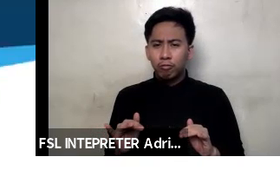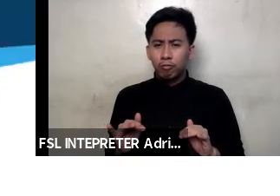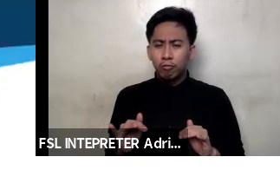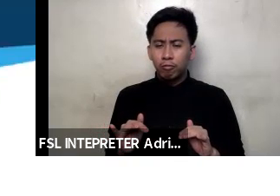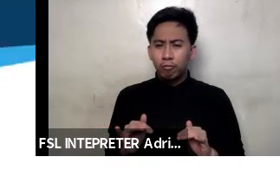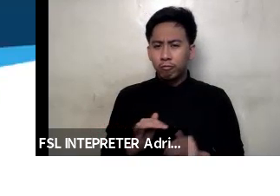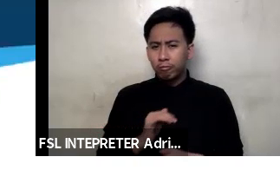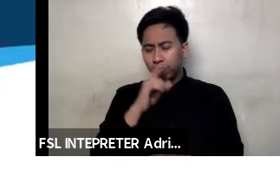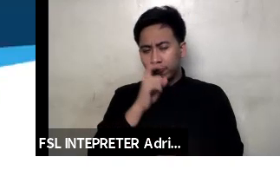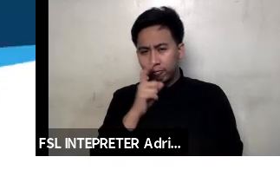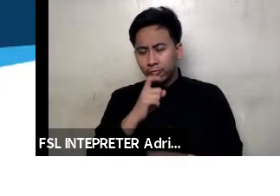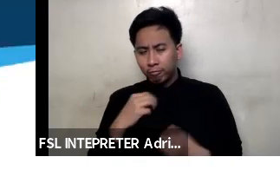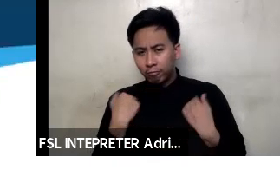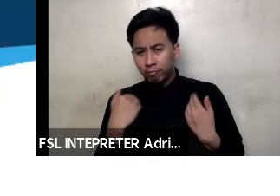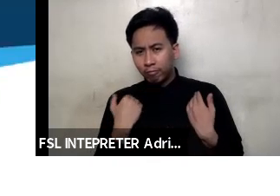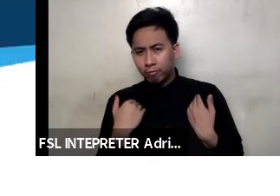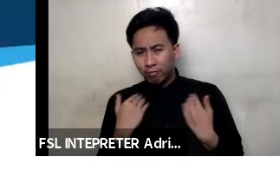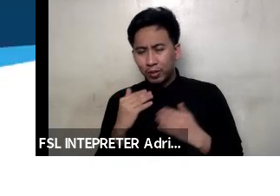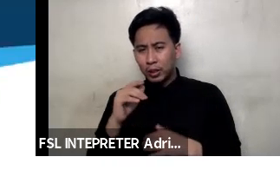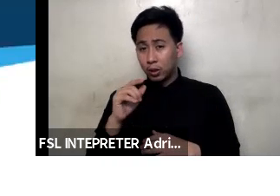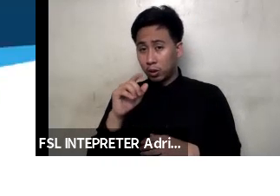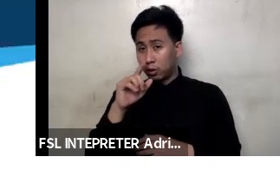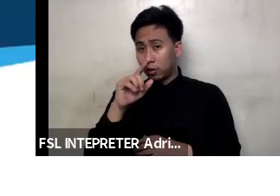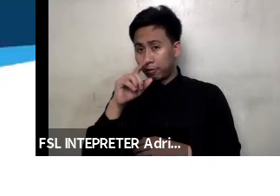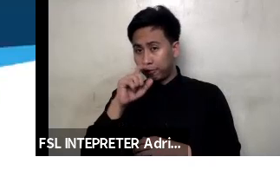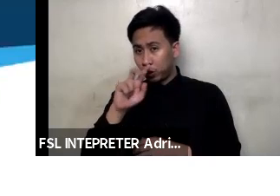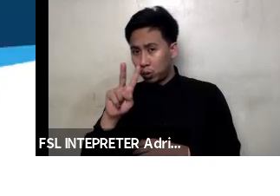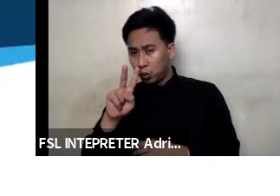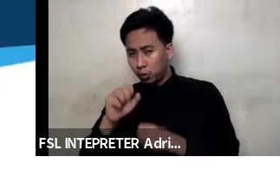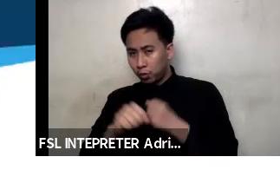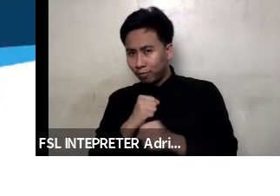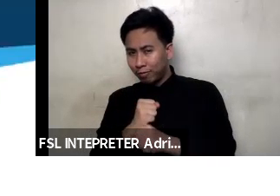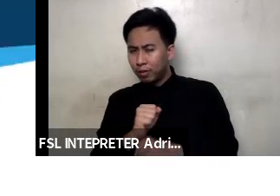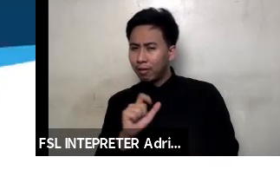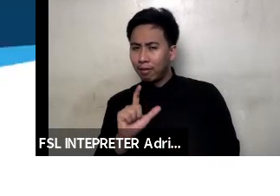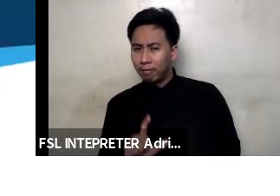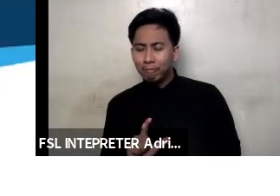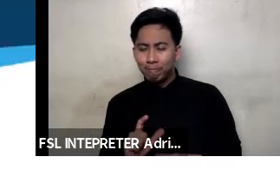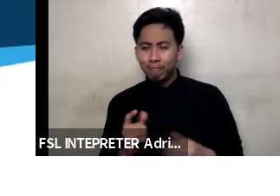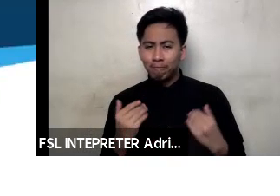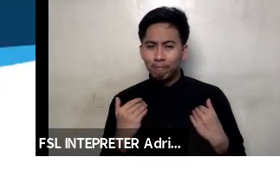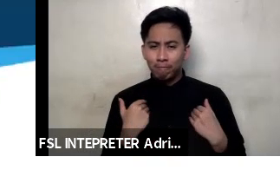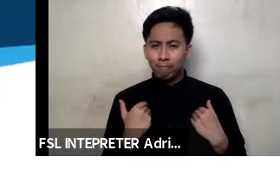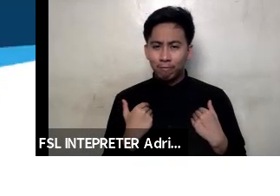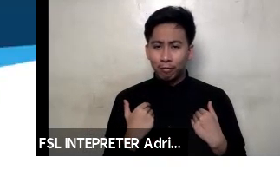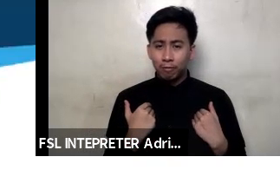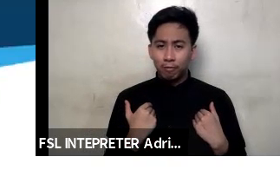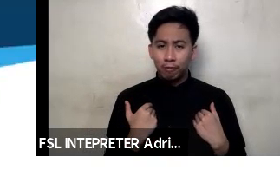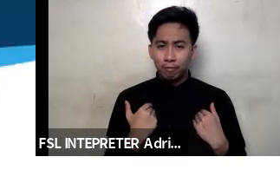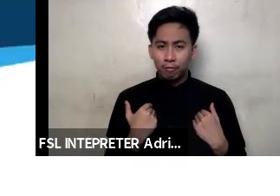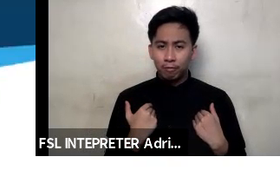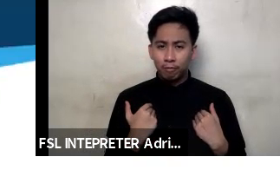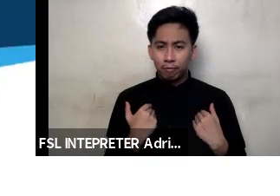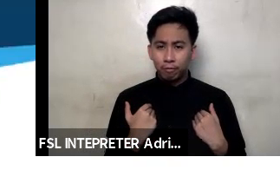and children below 2 years old, while the wasting prevalence among 5 children under 5